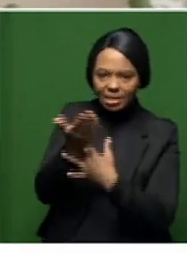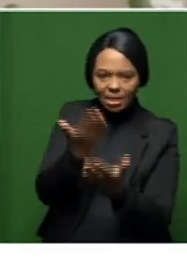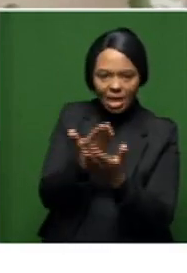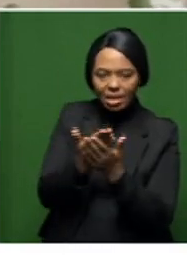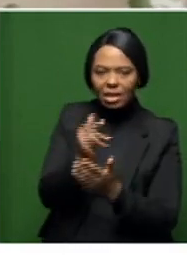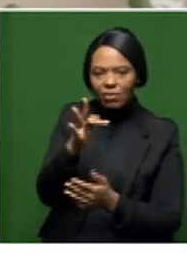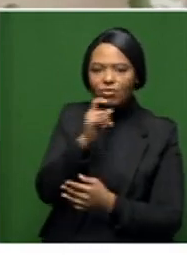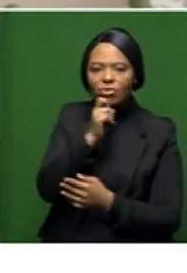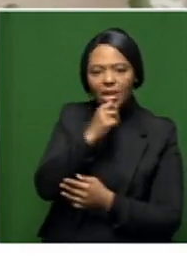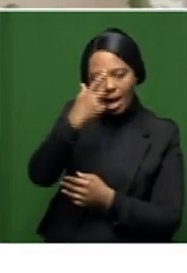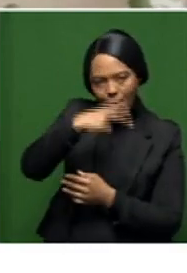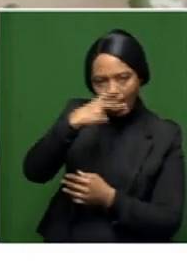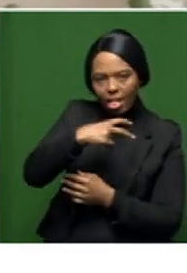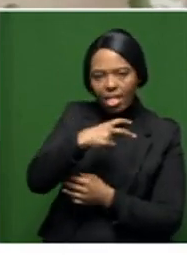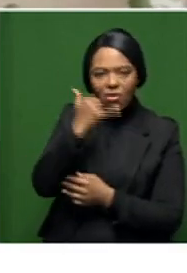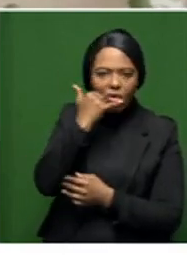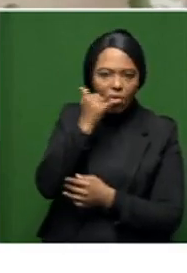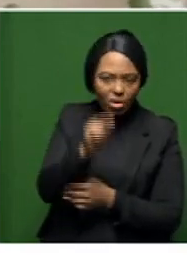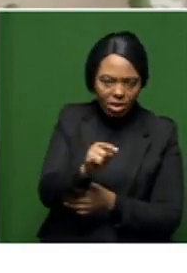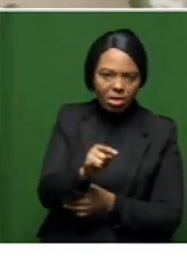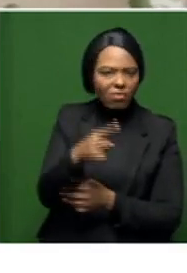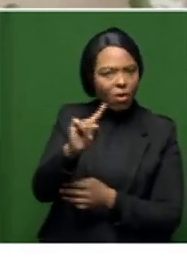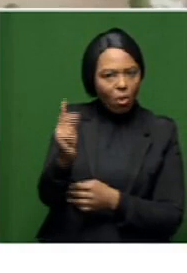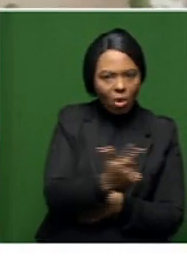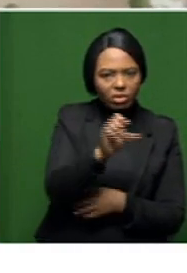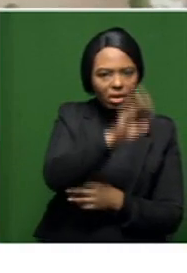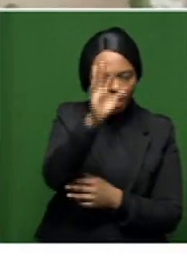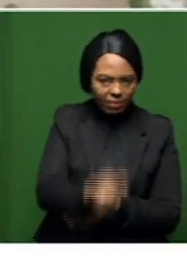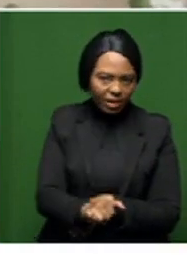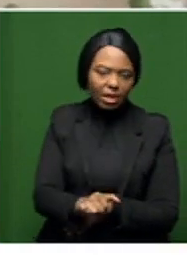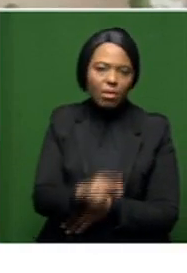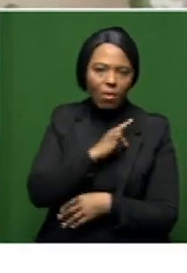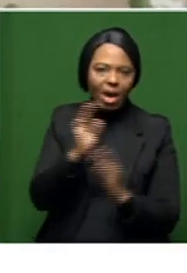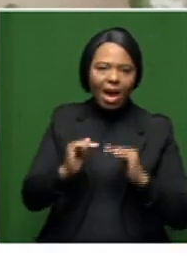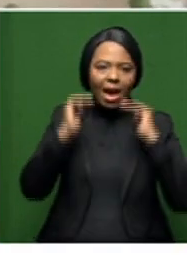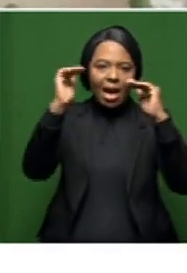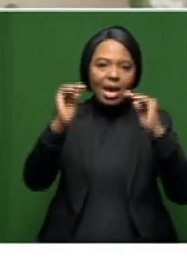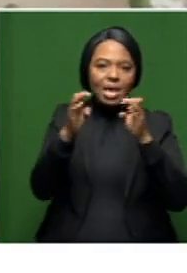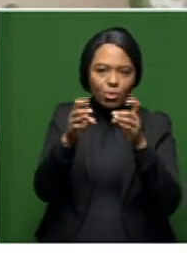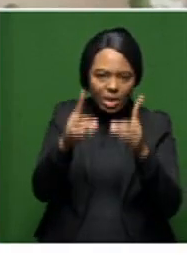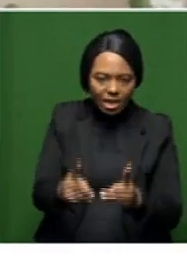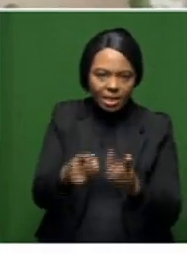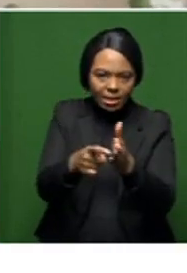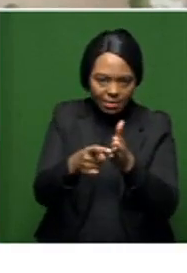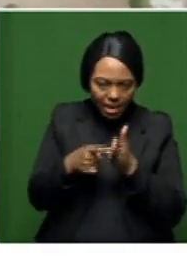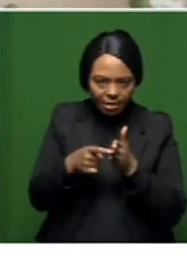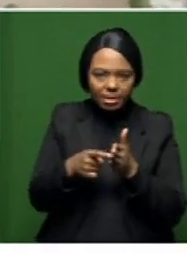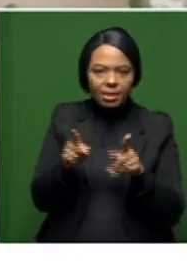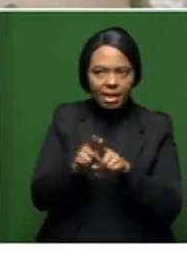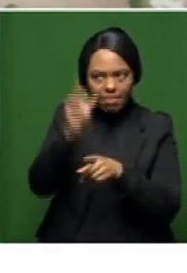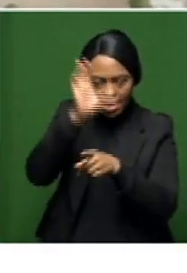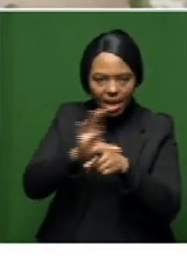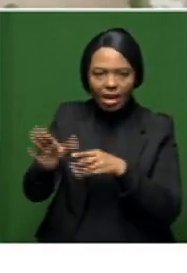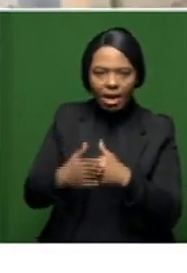South Africa resources that can better prepare them for their higher education demands and ultimately their careers one day.